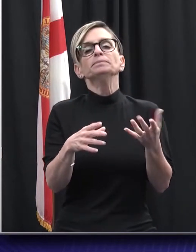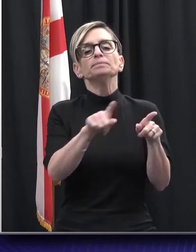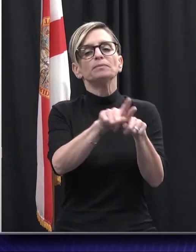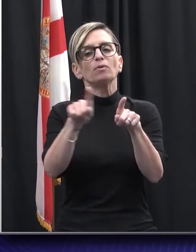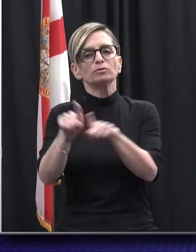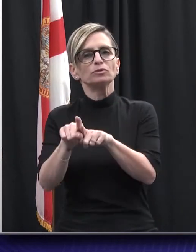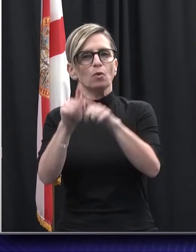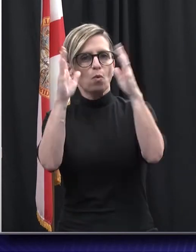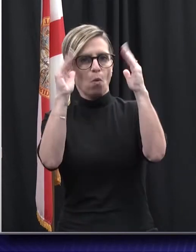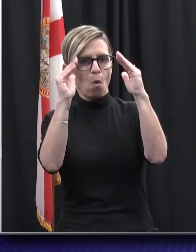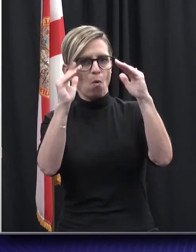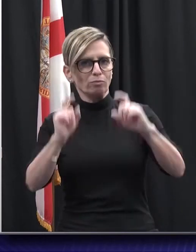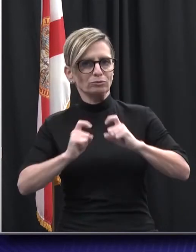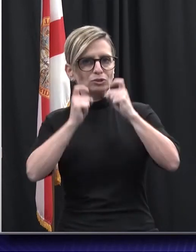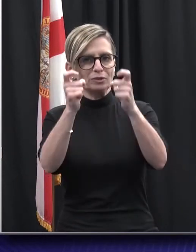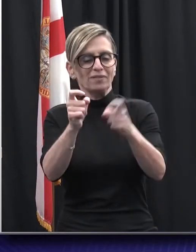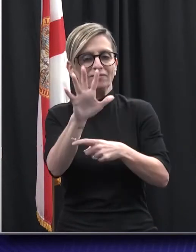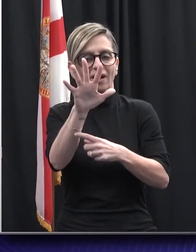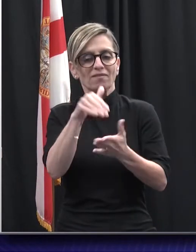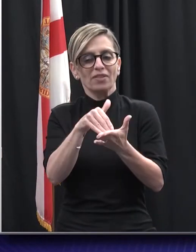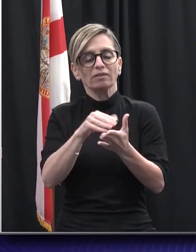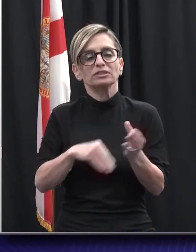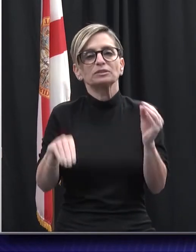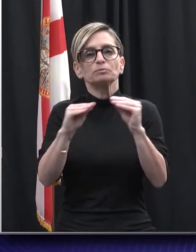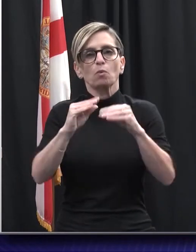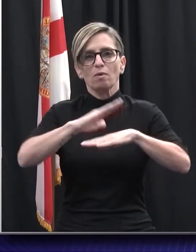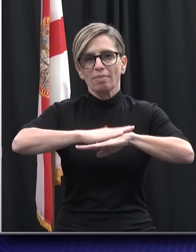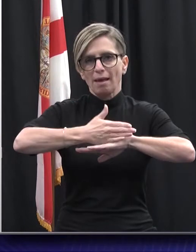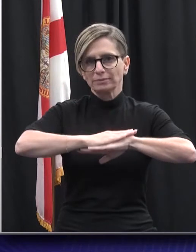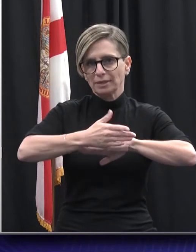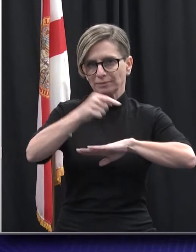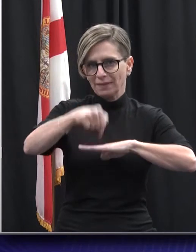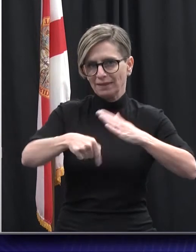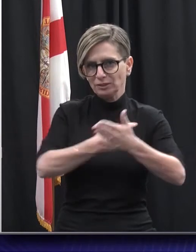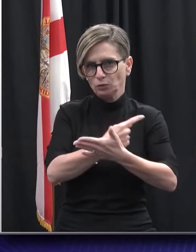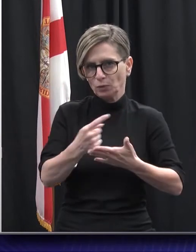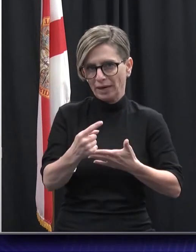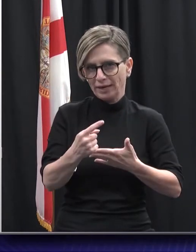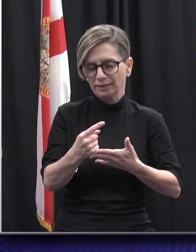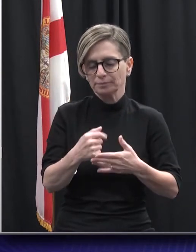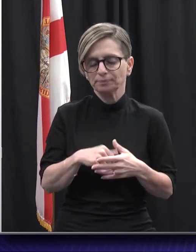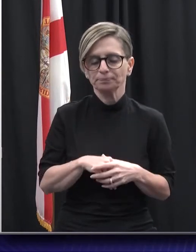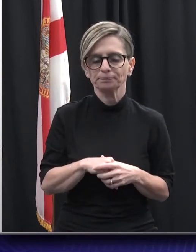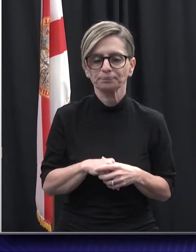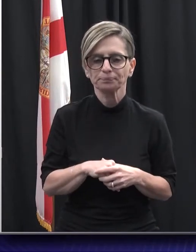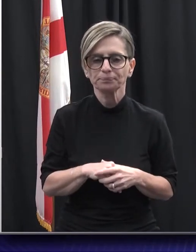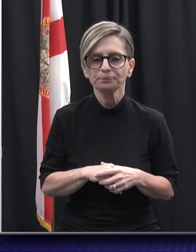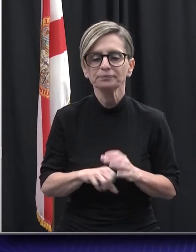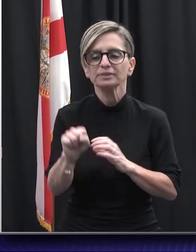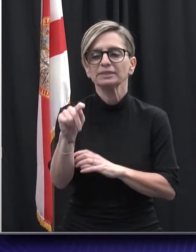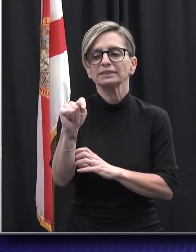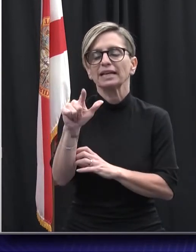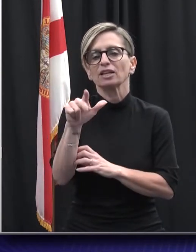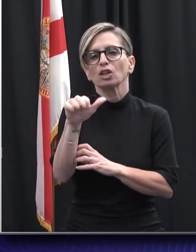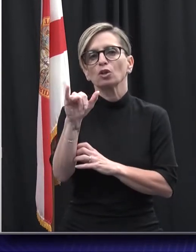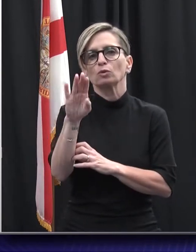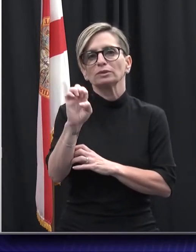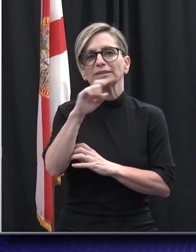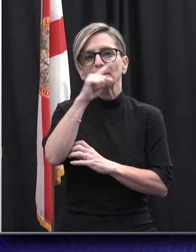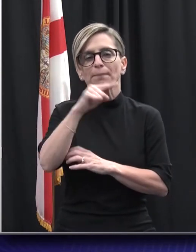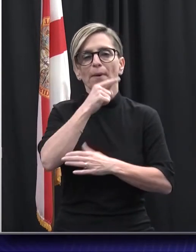additional 5,000 laptops this week during Phase 3. St. Lucie Public Schools continues to